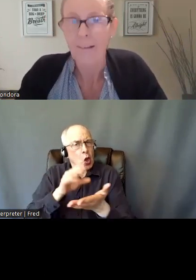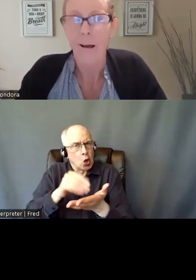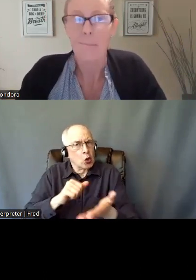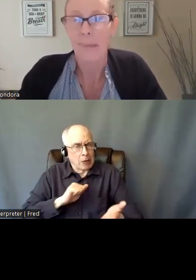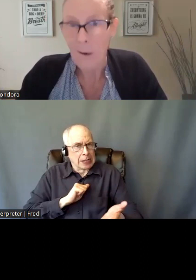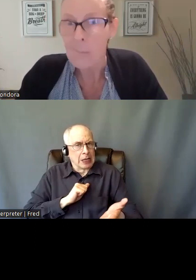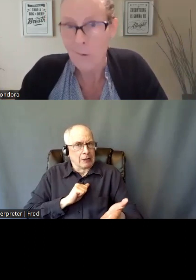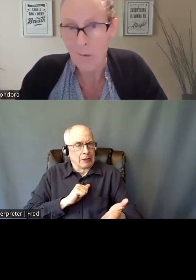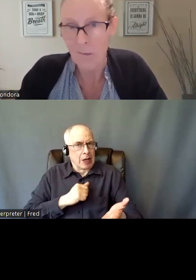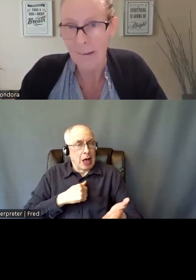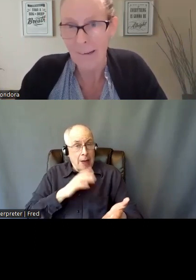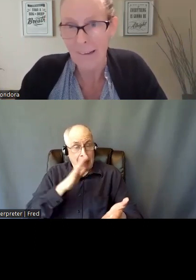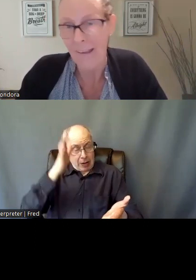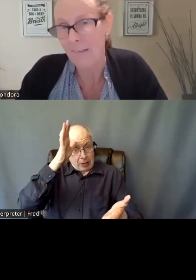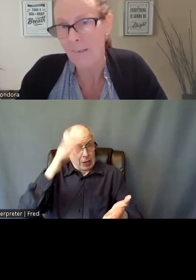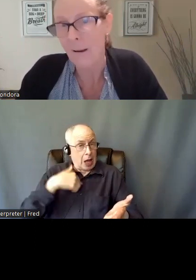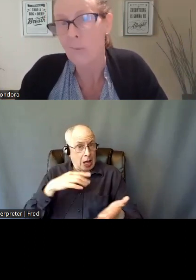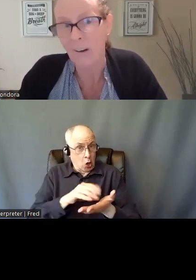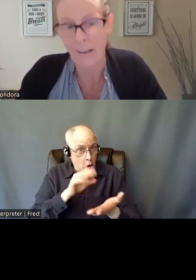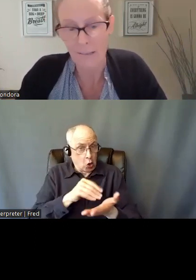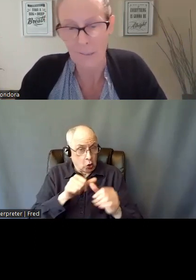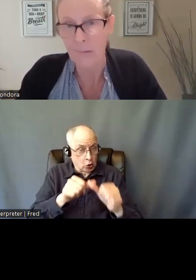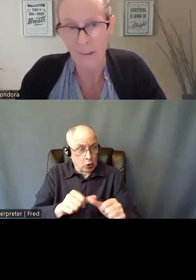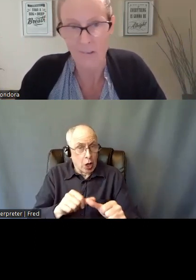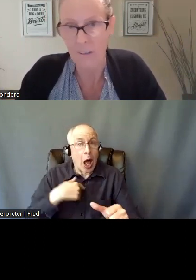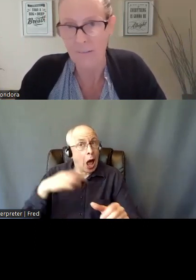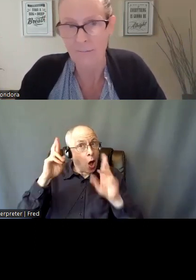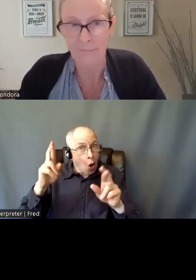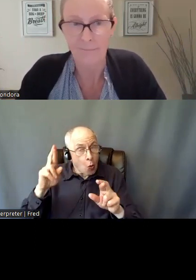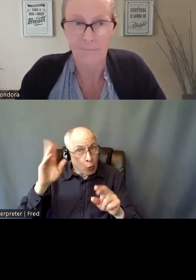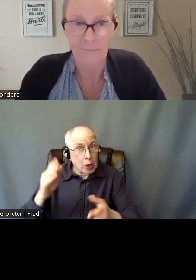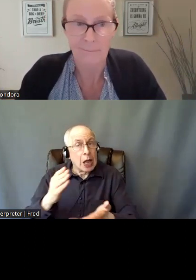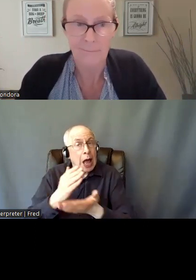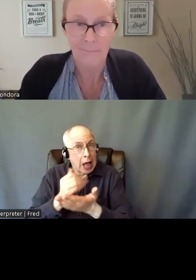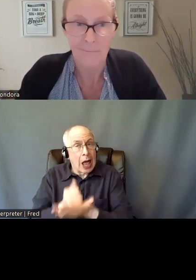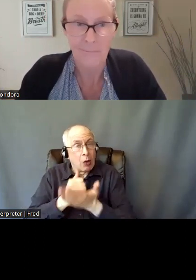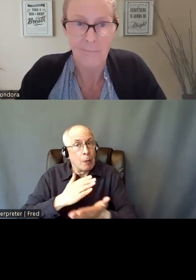parent that I hope is also going to enhance my work as a professional.